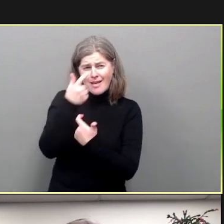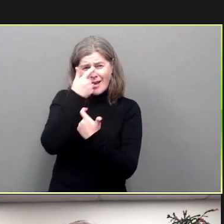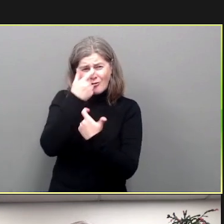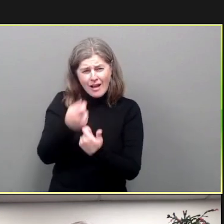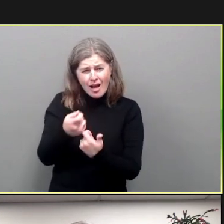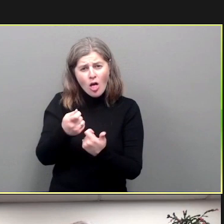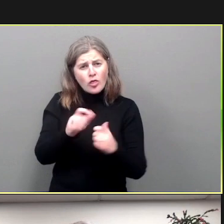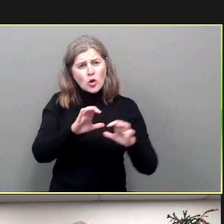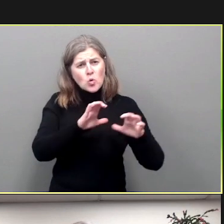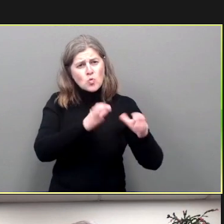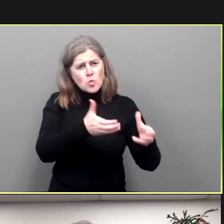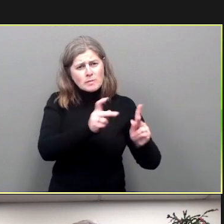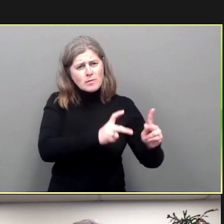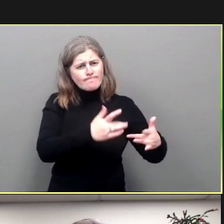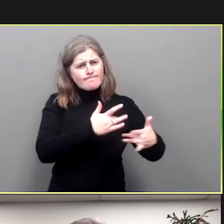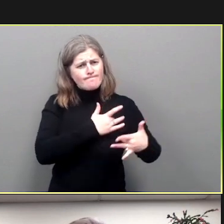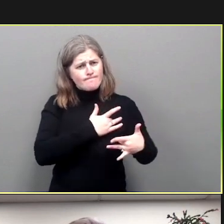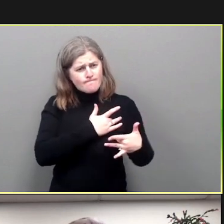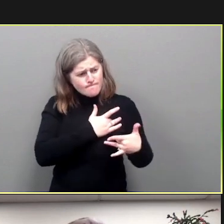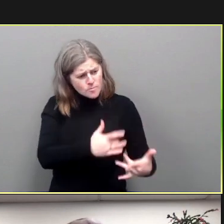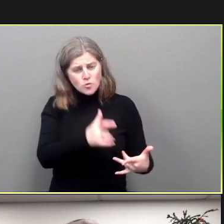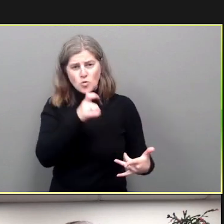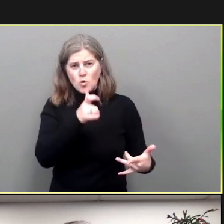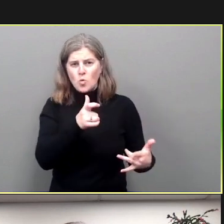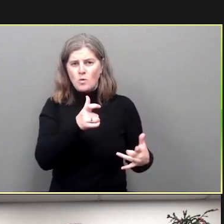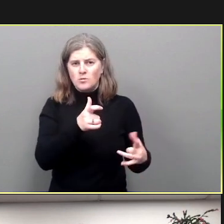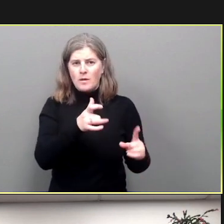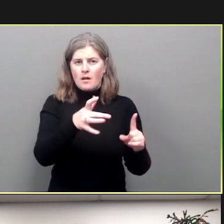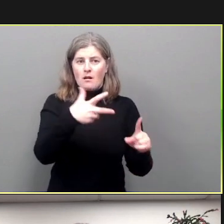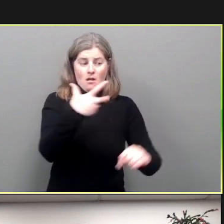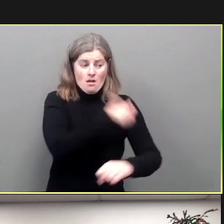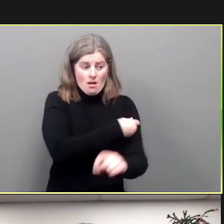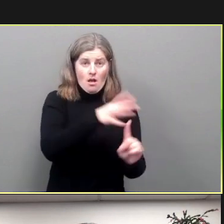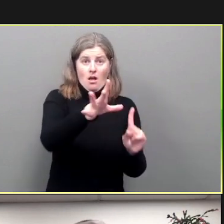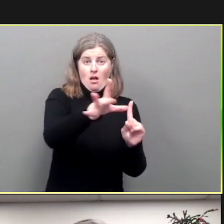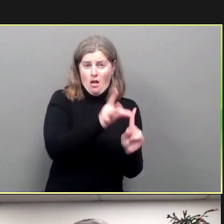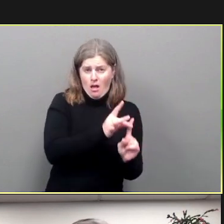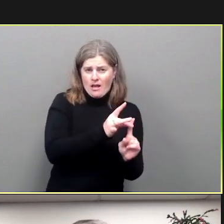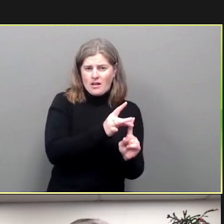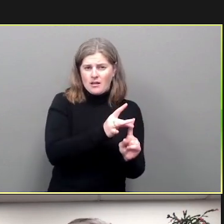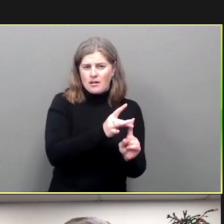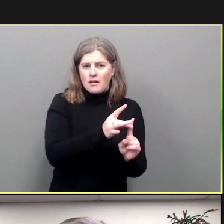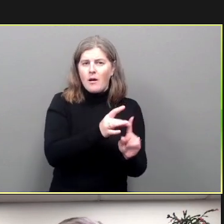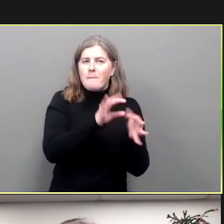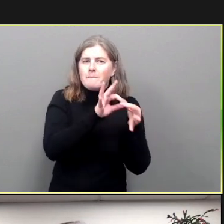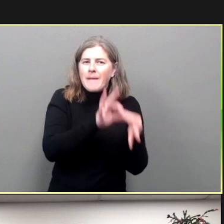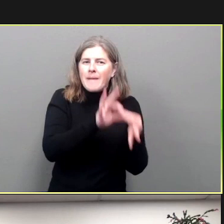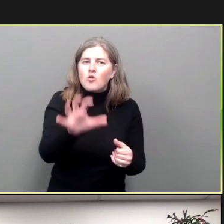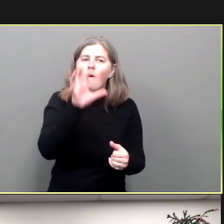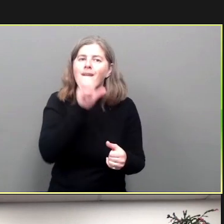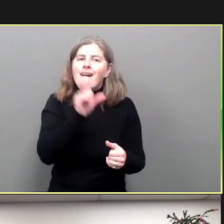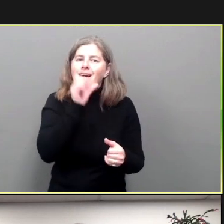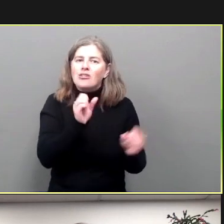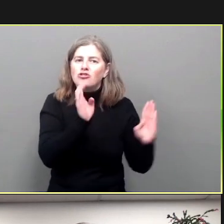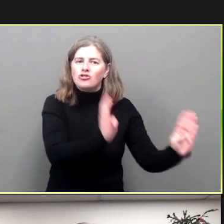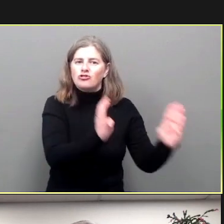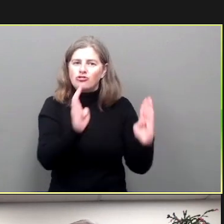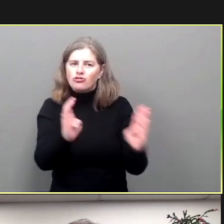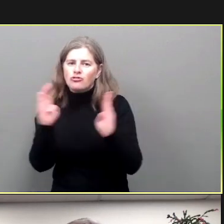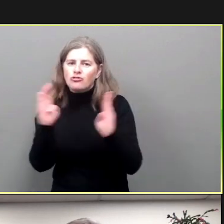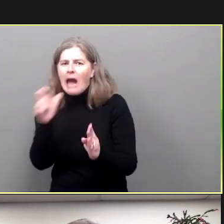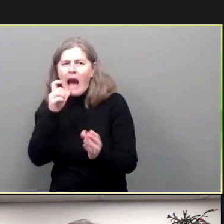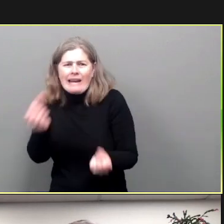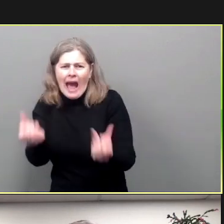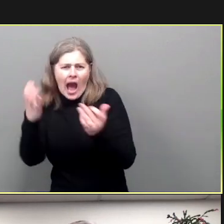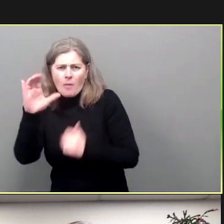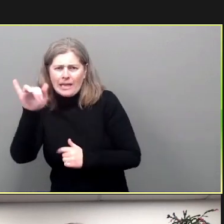likely to have a vaccine breakthrough, and this is your chances by your age band. This is not number of